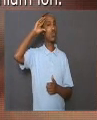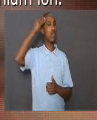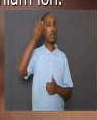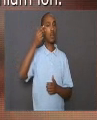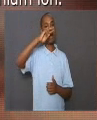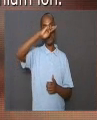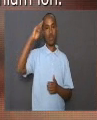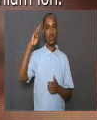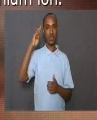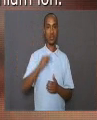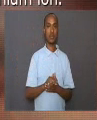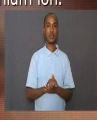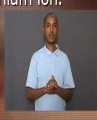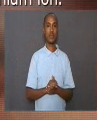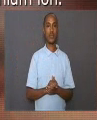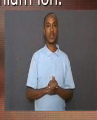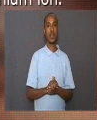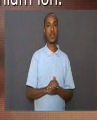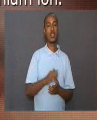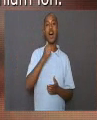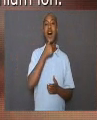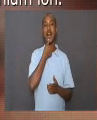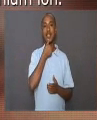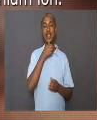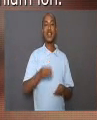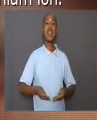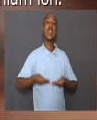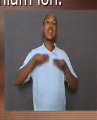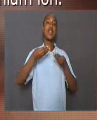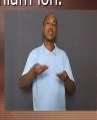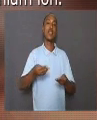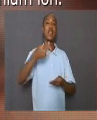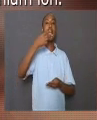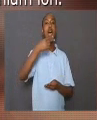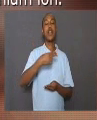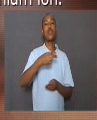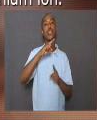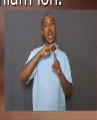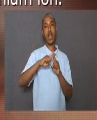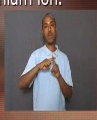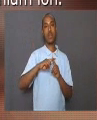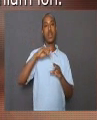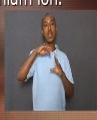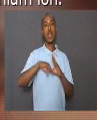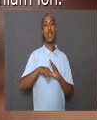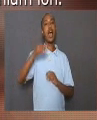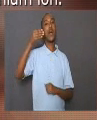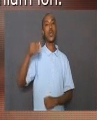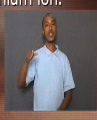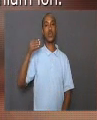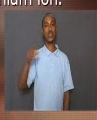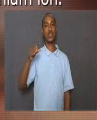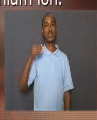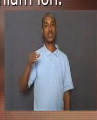the Arrhenius concept because as the acid releases a hydrogen